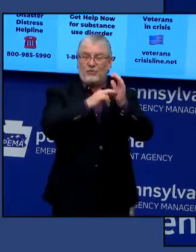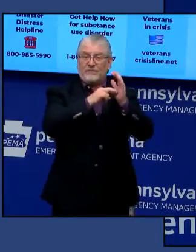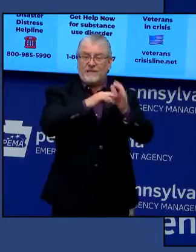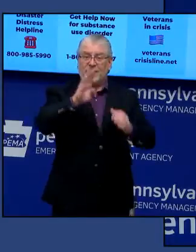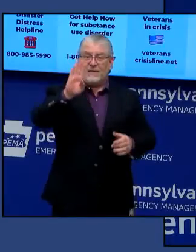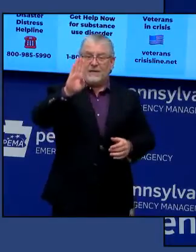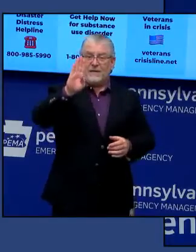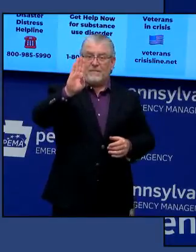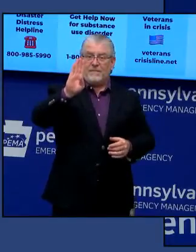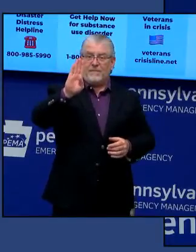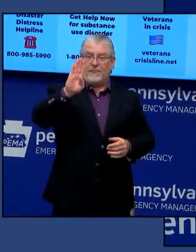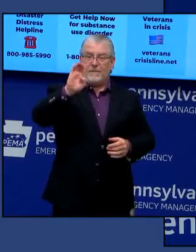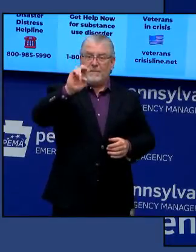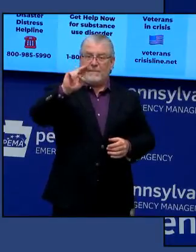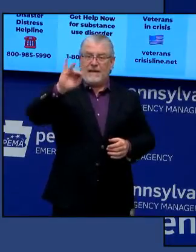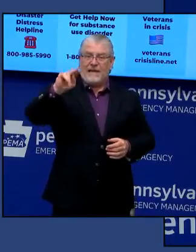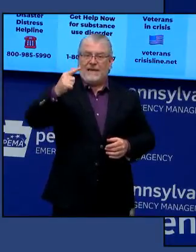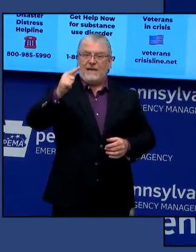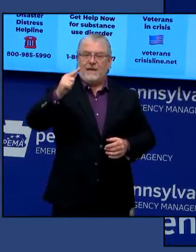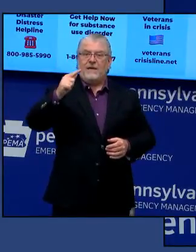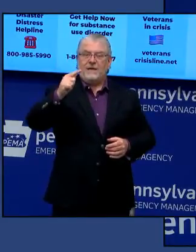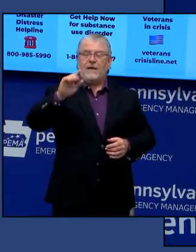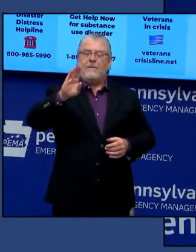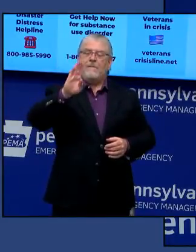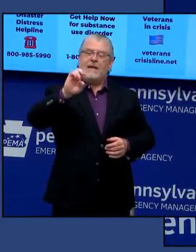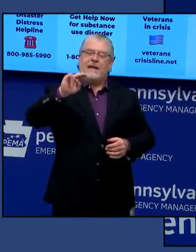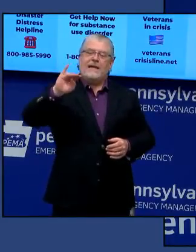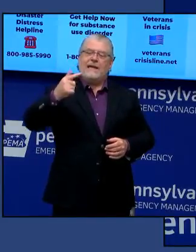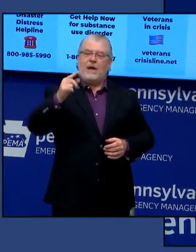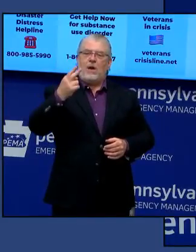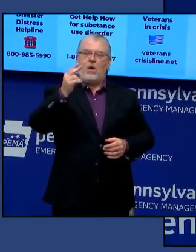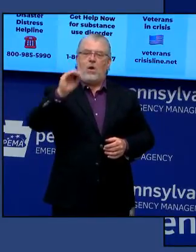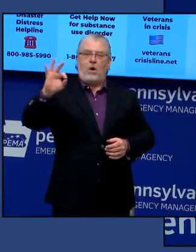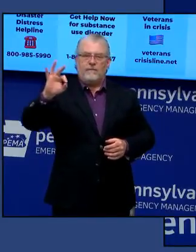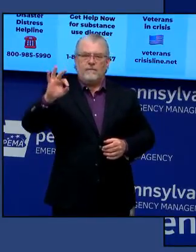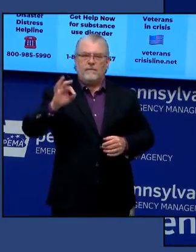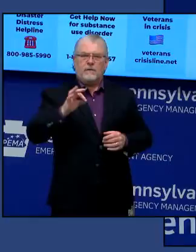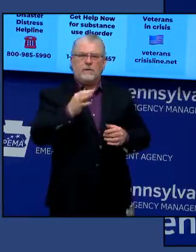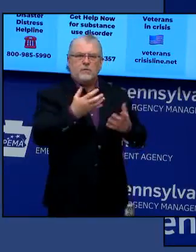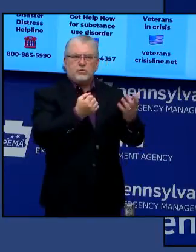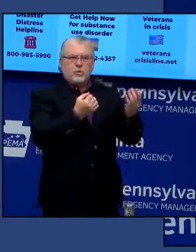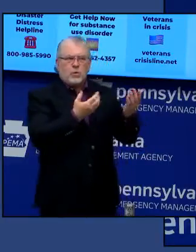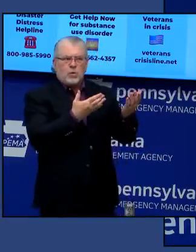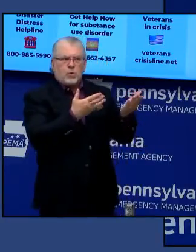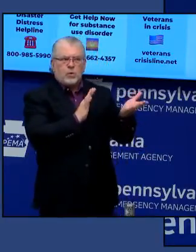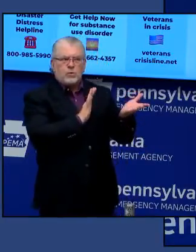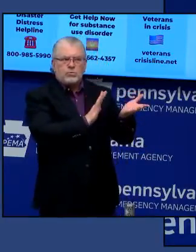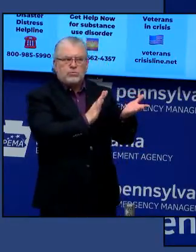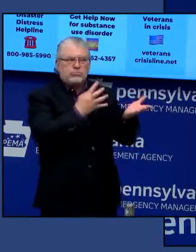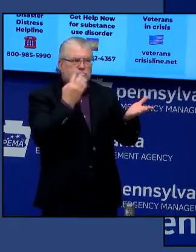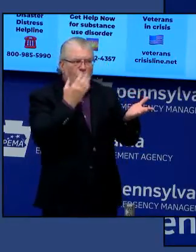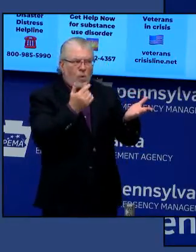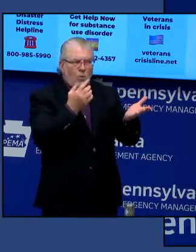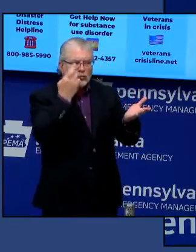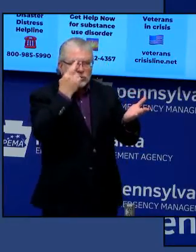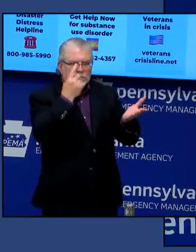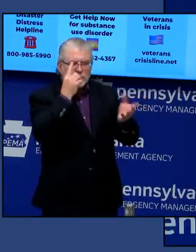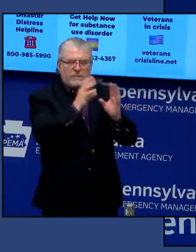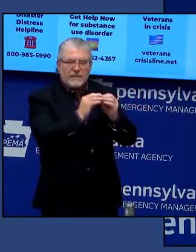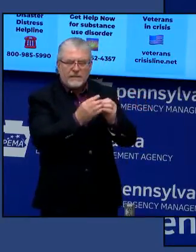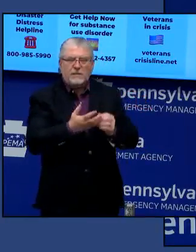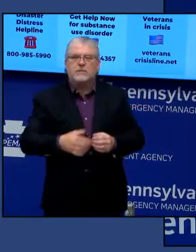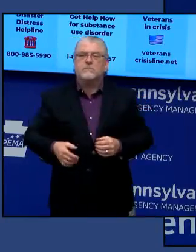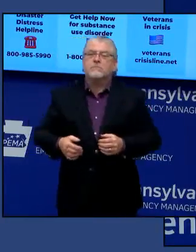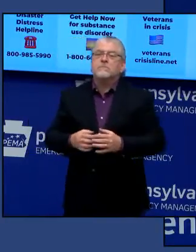our death counts are all available online, actually. But we want to work really closely with the Coroners Association. Again, we had a